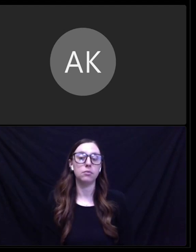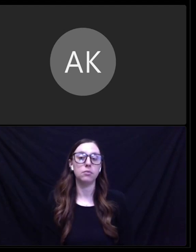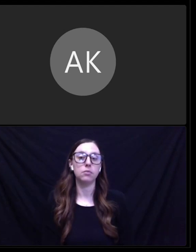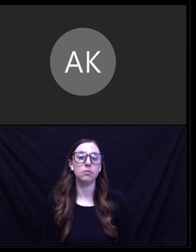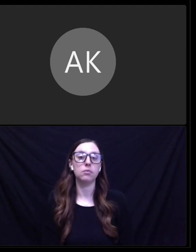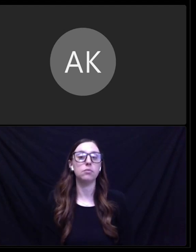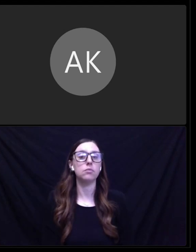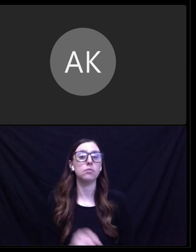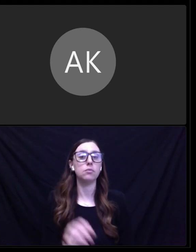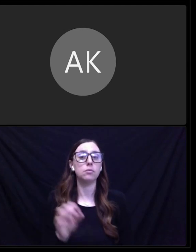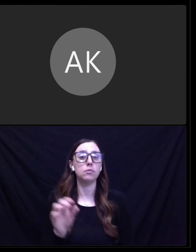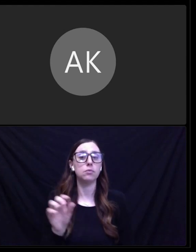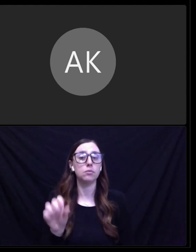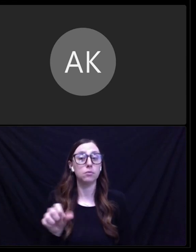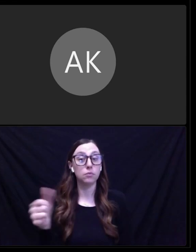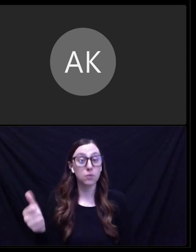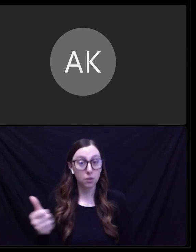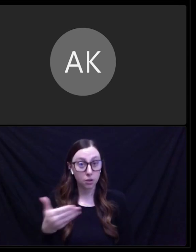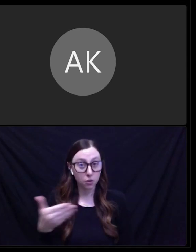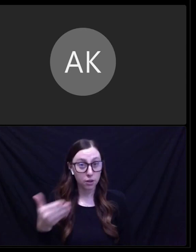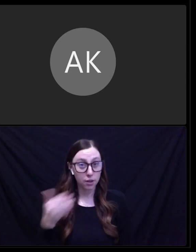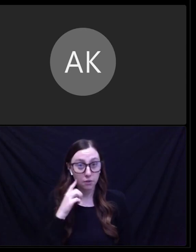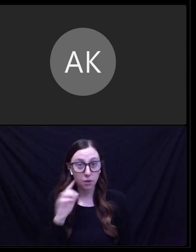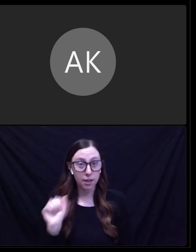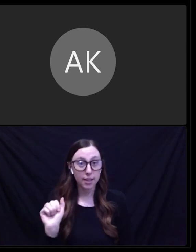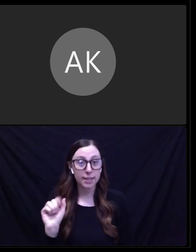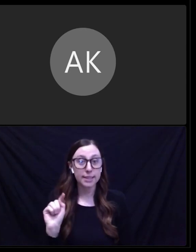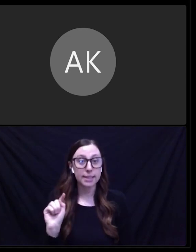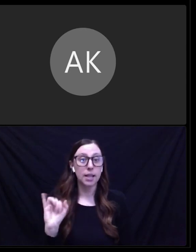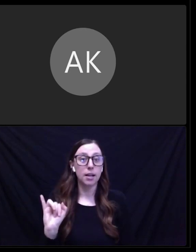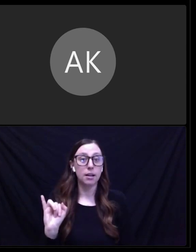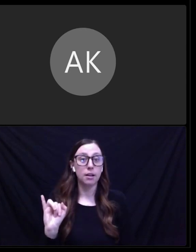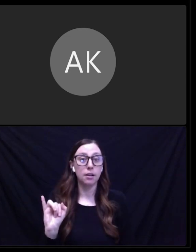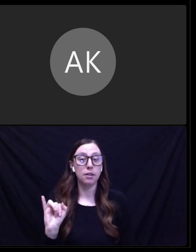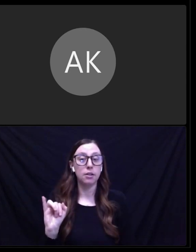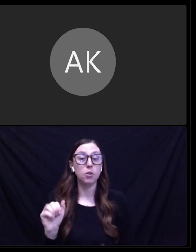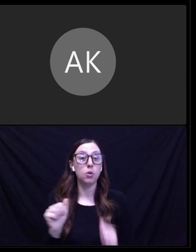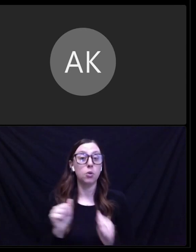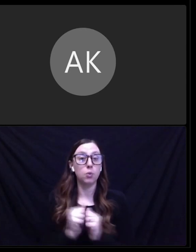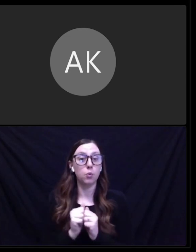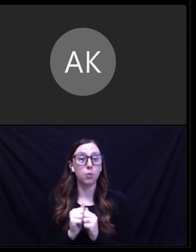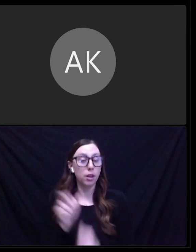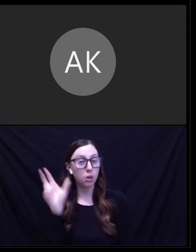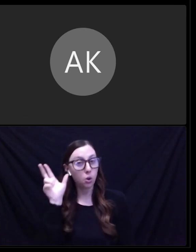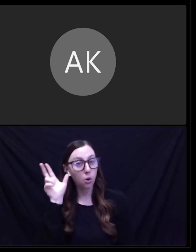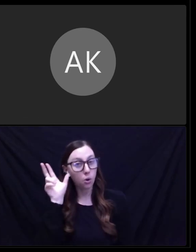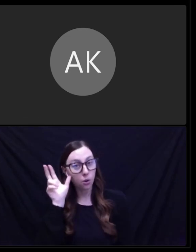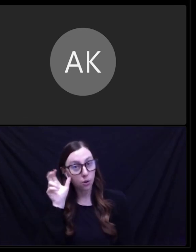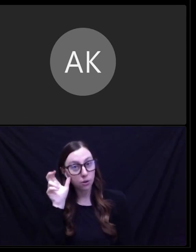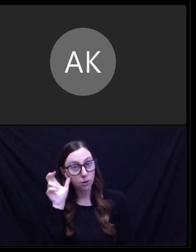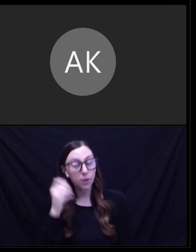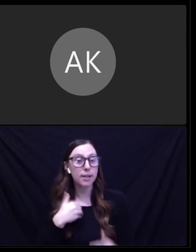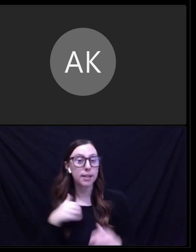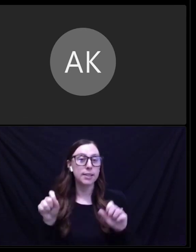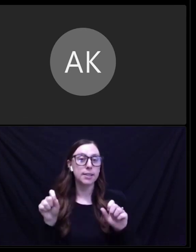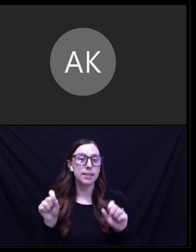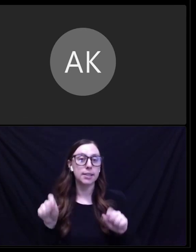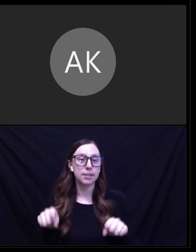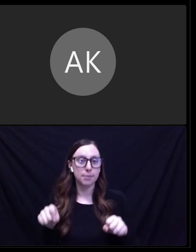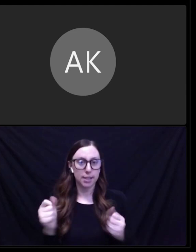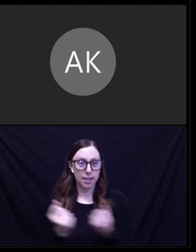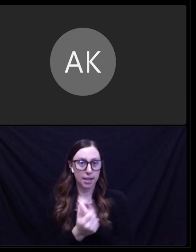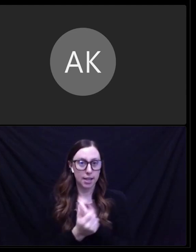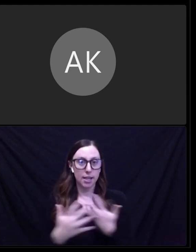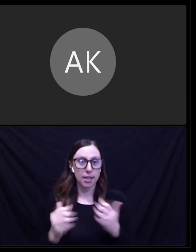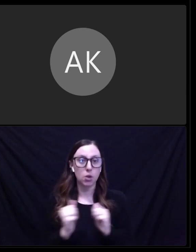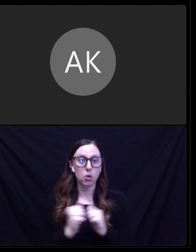Another note from the ATI is, along with audio, it has the capability to, anything with an input